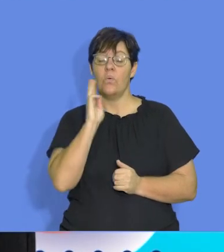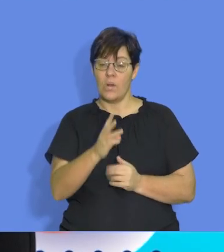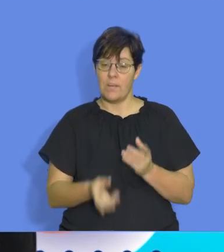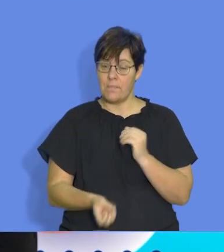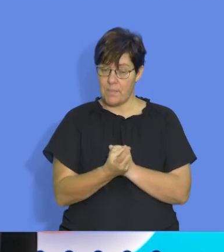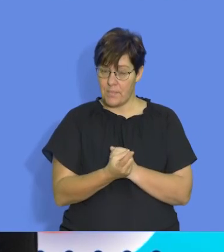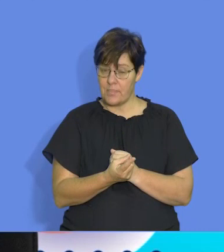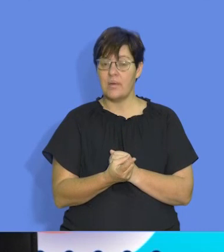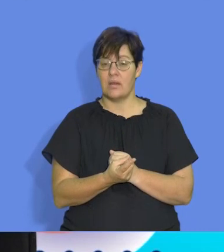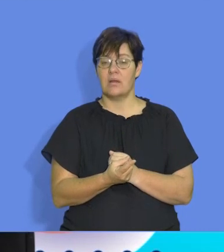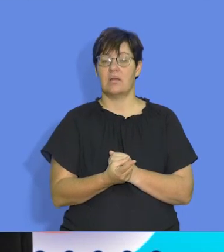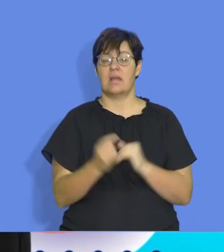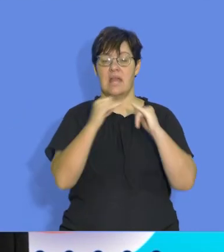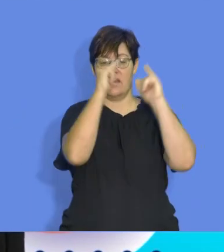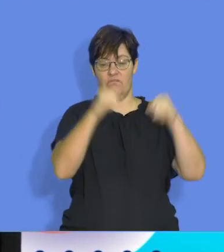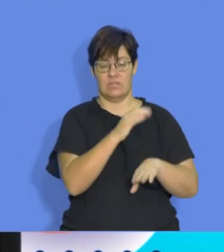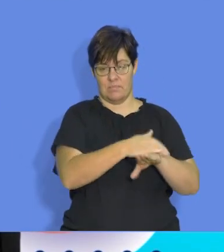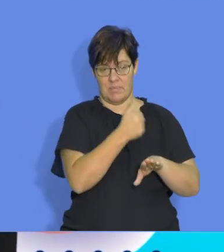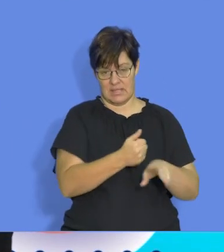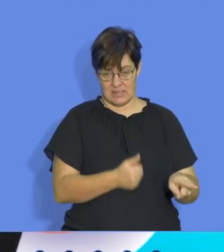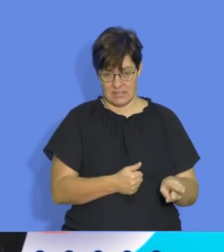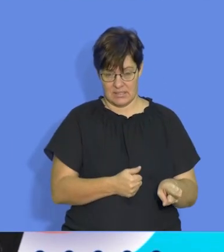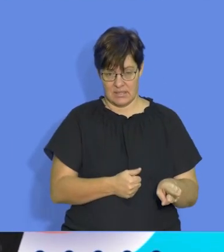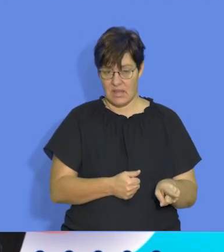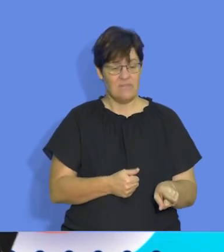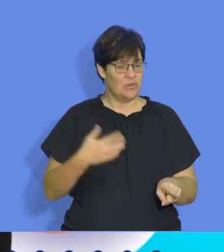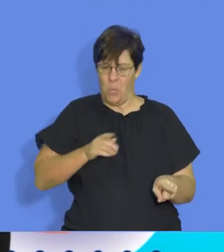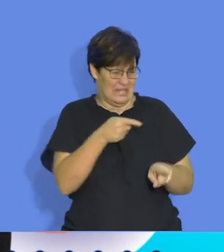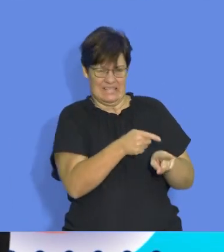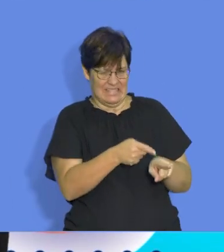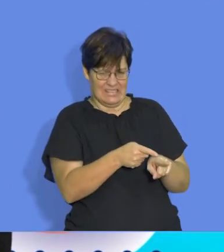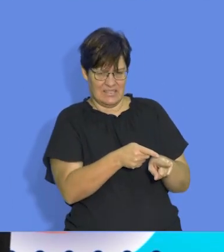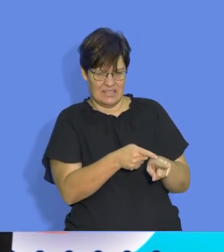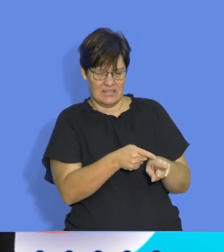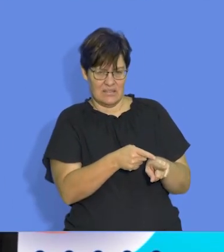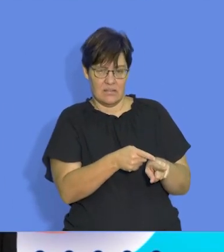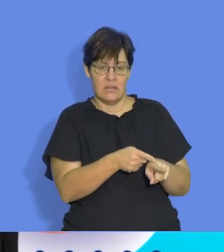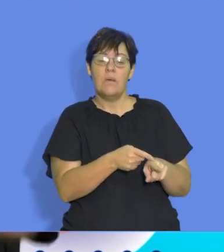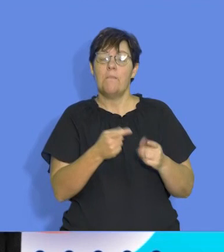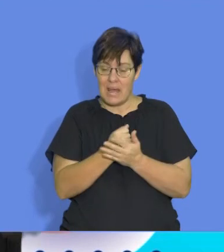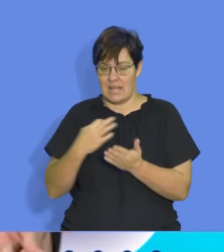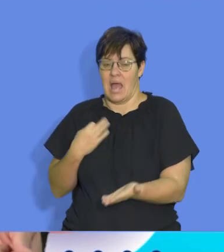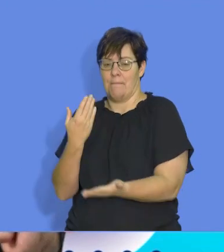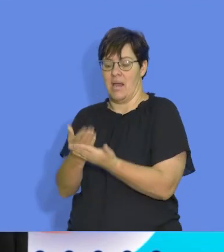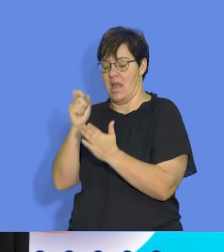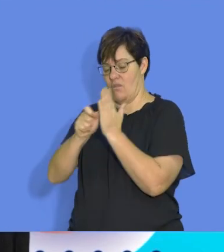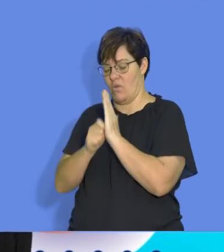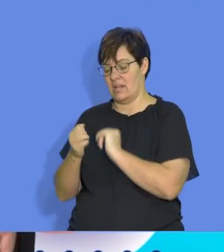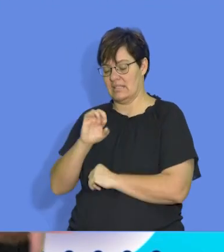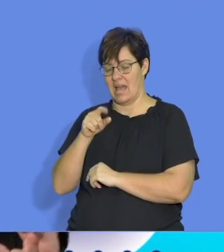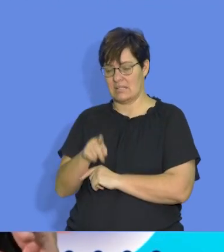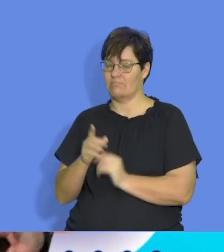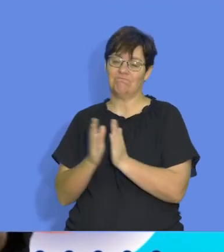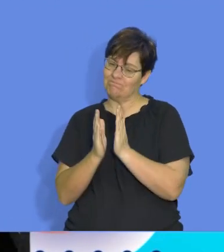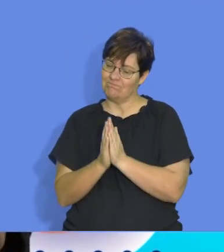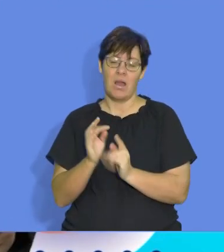use the invoice basis. If you do not want to use the invoice basis, you have to apply in writing to SARS,